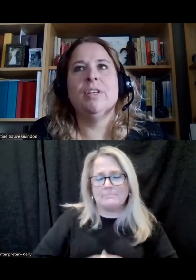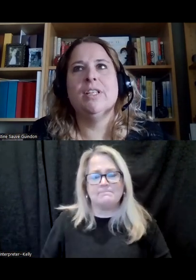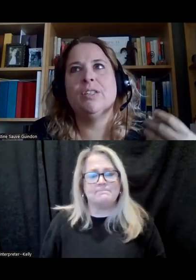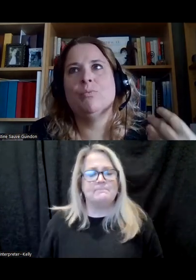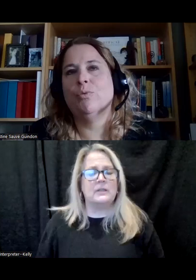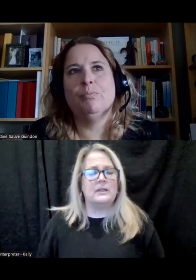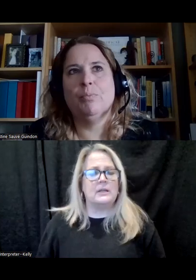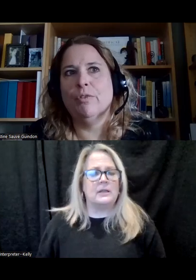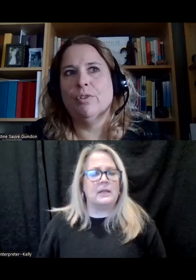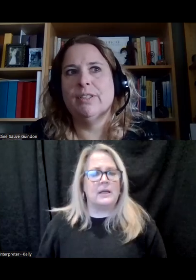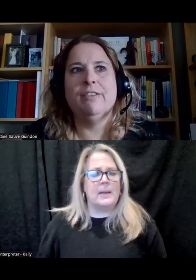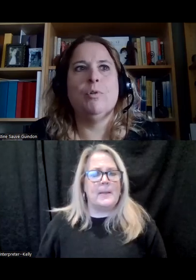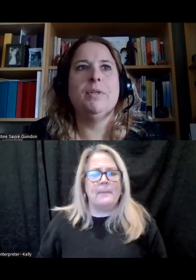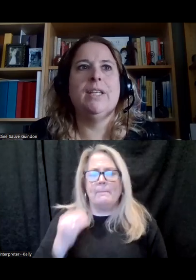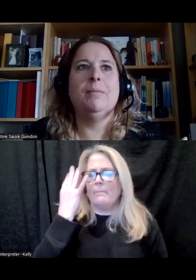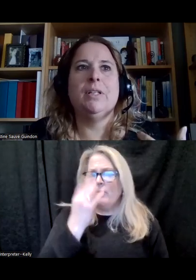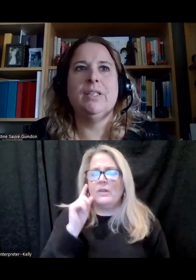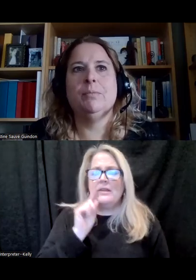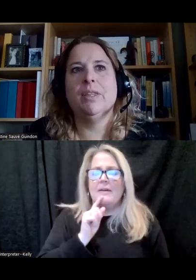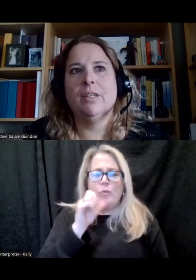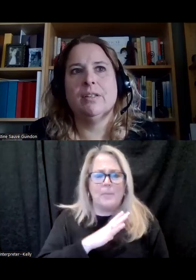And there is this beautiful deaf woman,